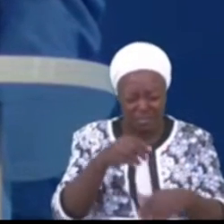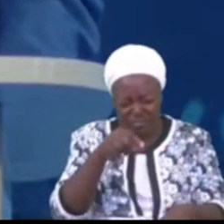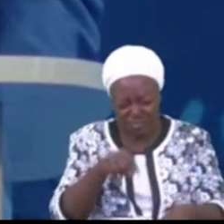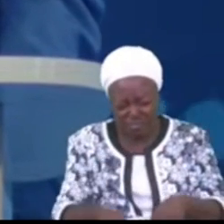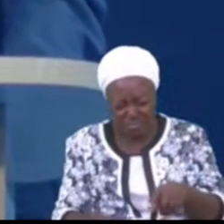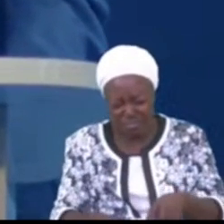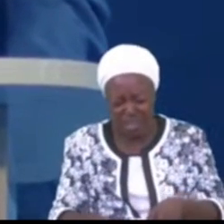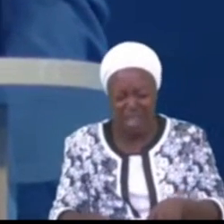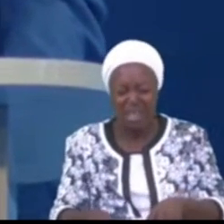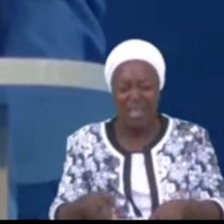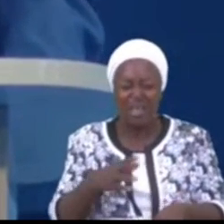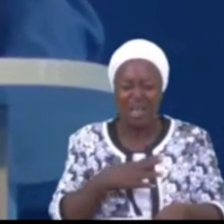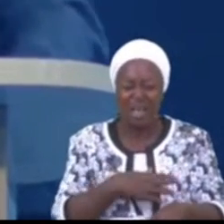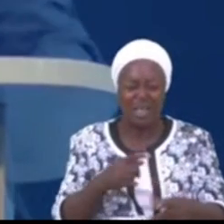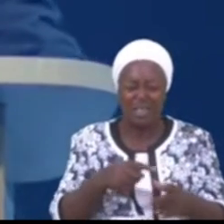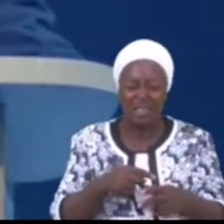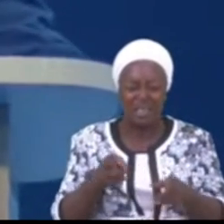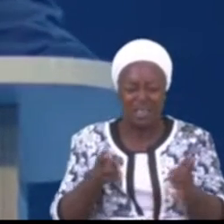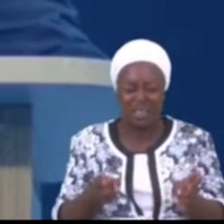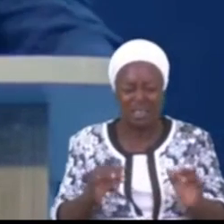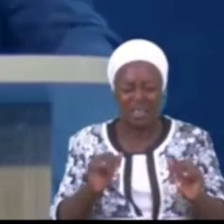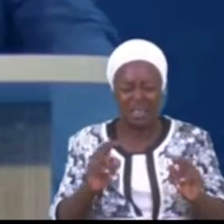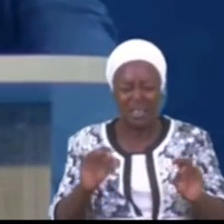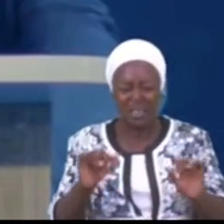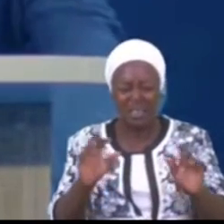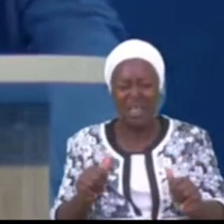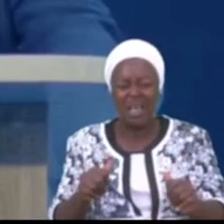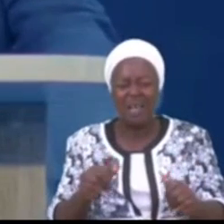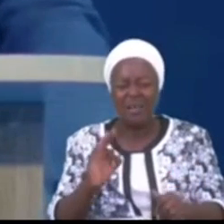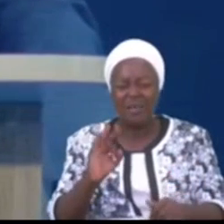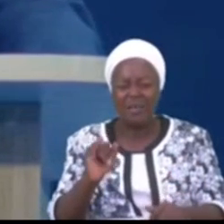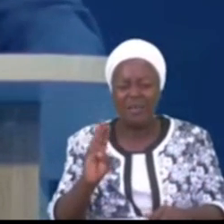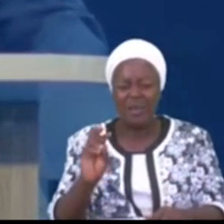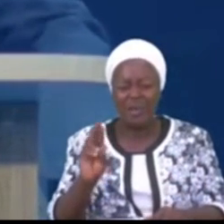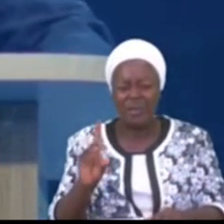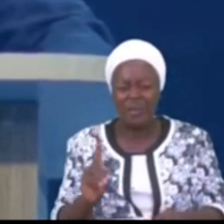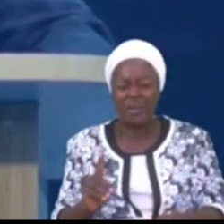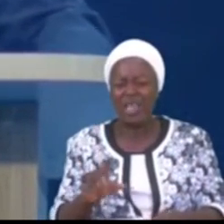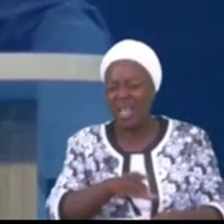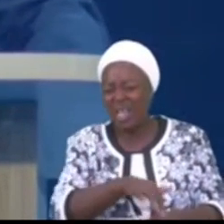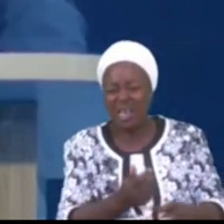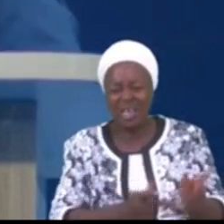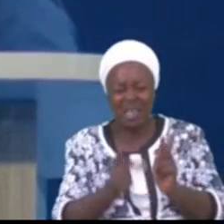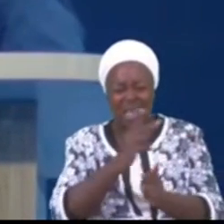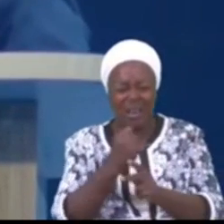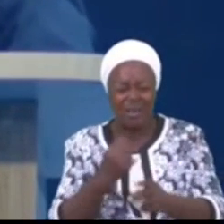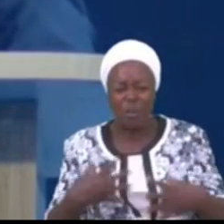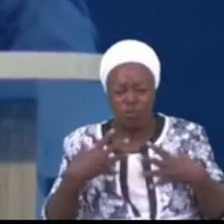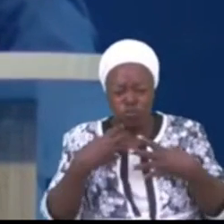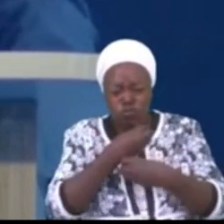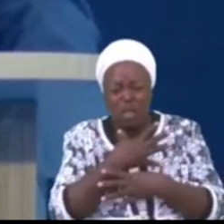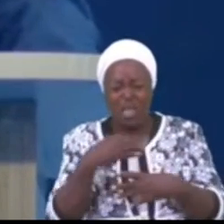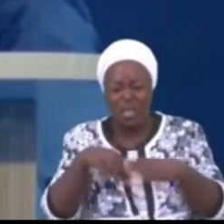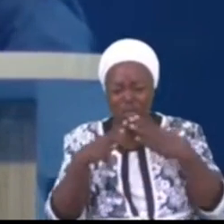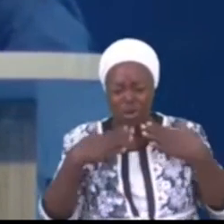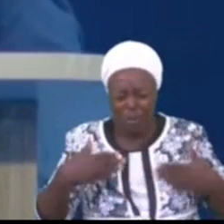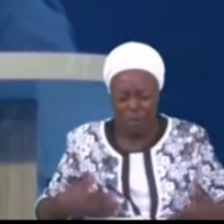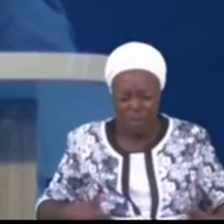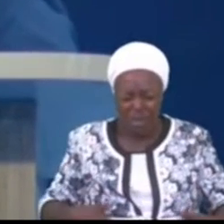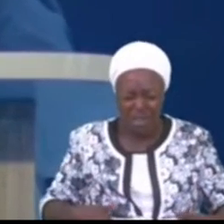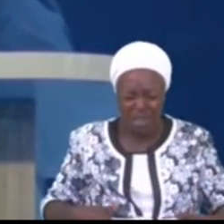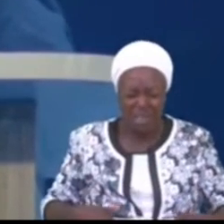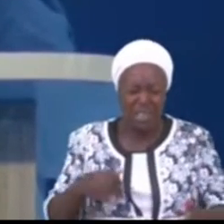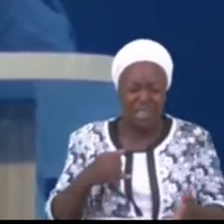hernia, fibroid, any kind of swelling in your body is foreign. It should not be